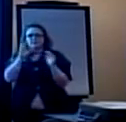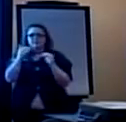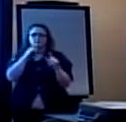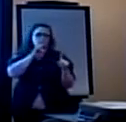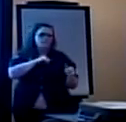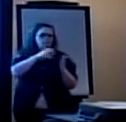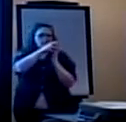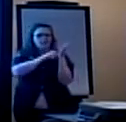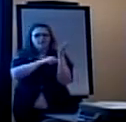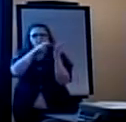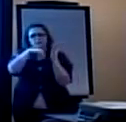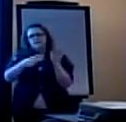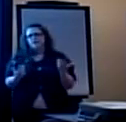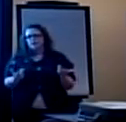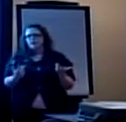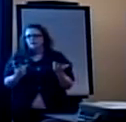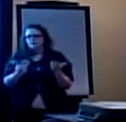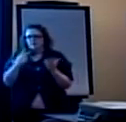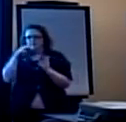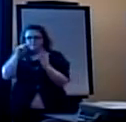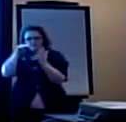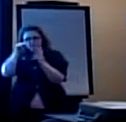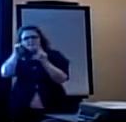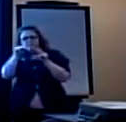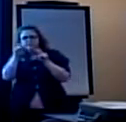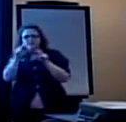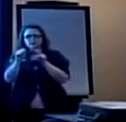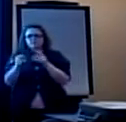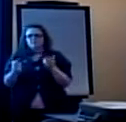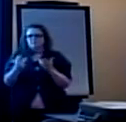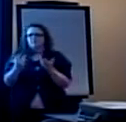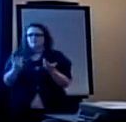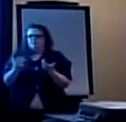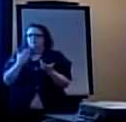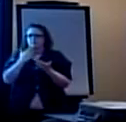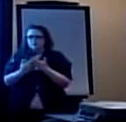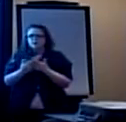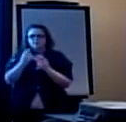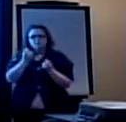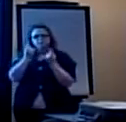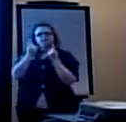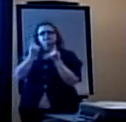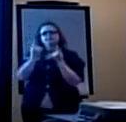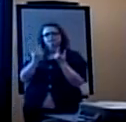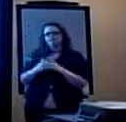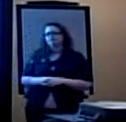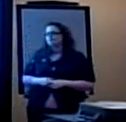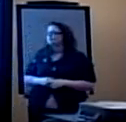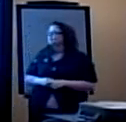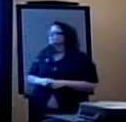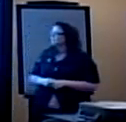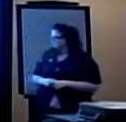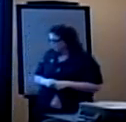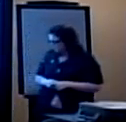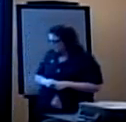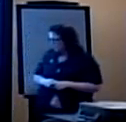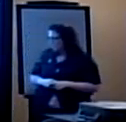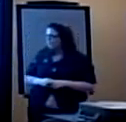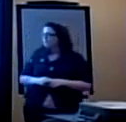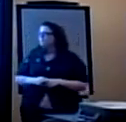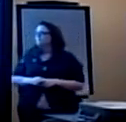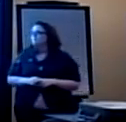report. And they could really empathize with what they were seeing, and they could understand better where people were coming from. They call for using